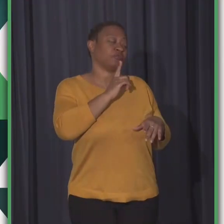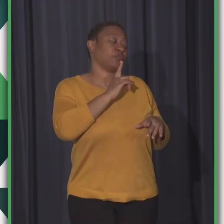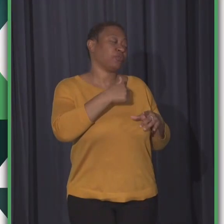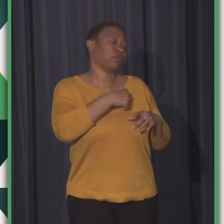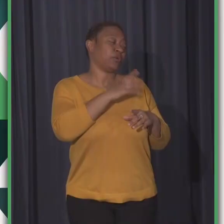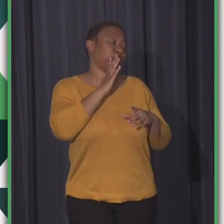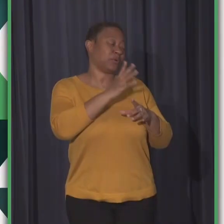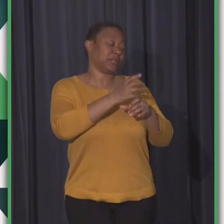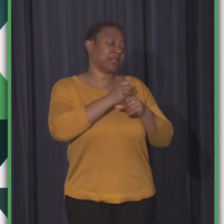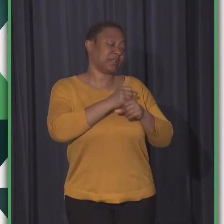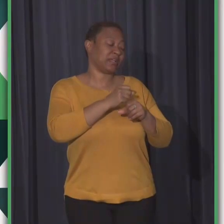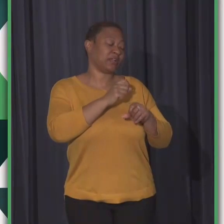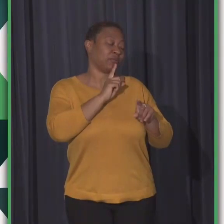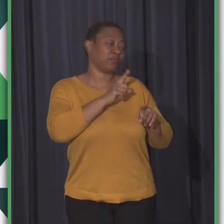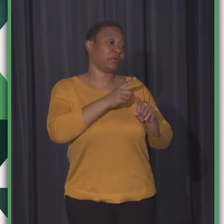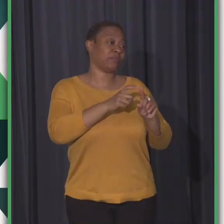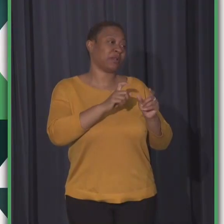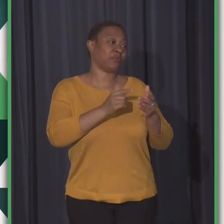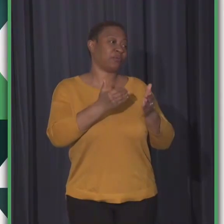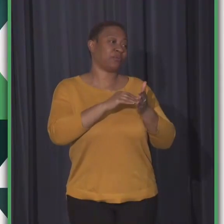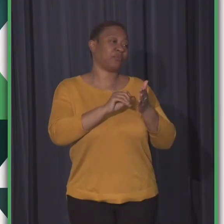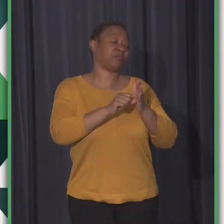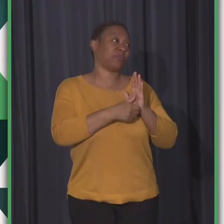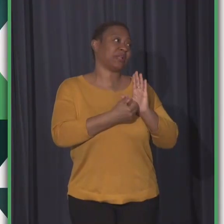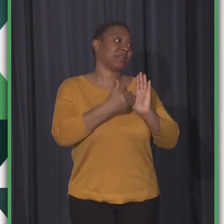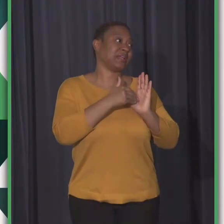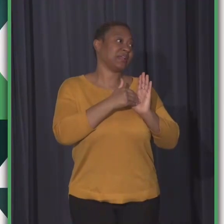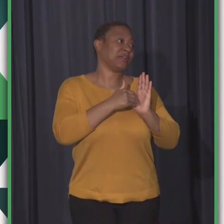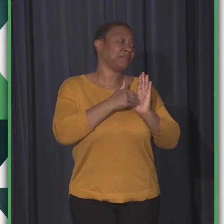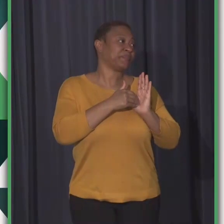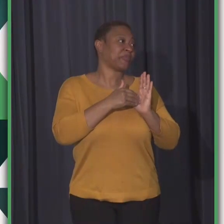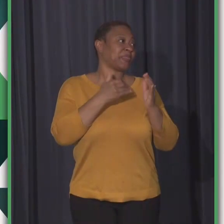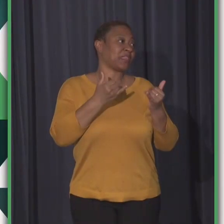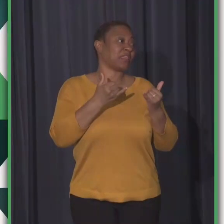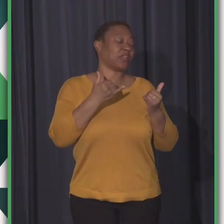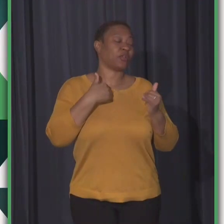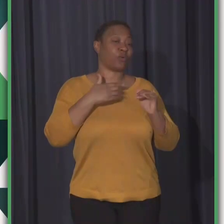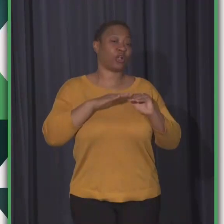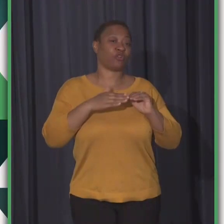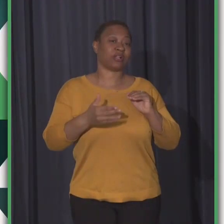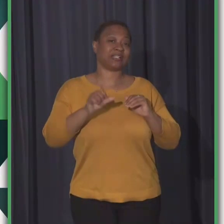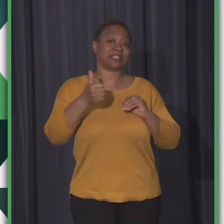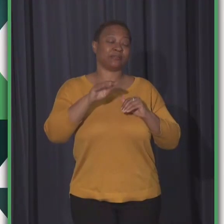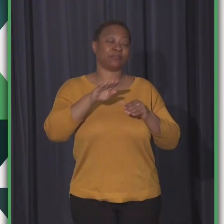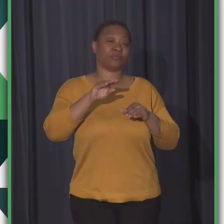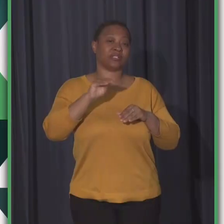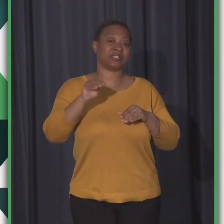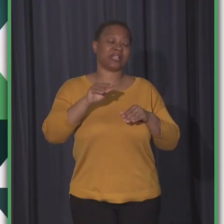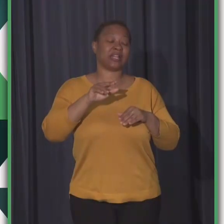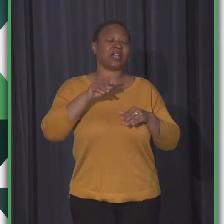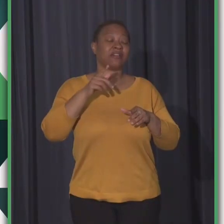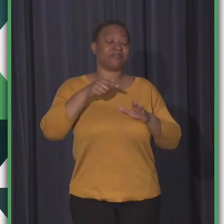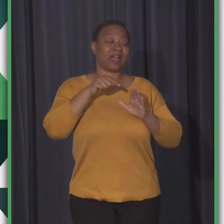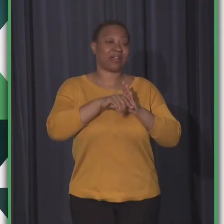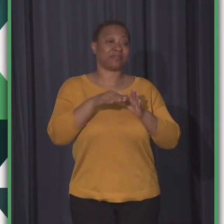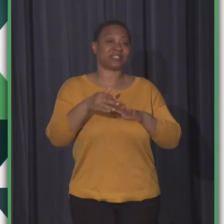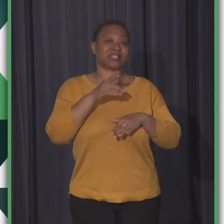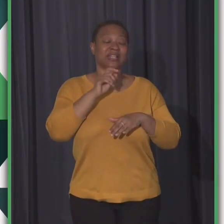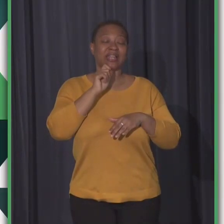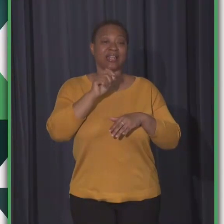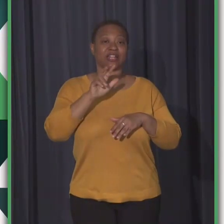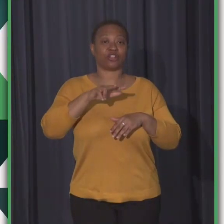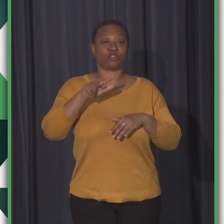the board, but if I could just reiterate that presently today, we're down 10% in homicides, down 33% in non-fatal